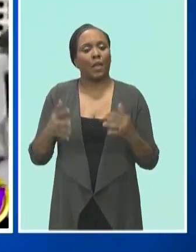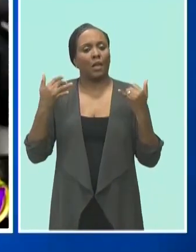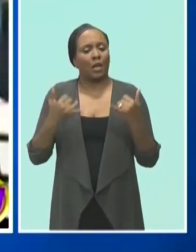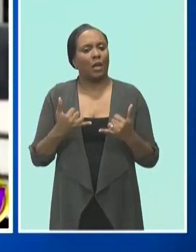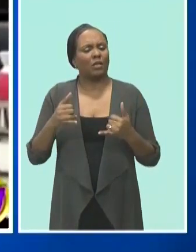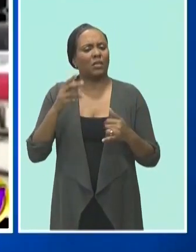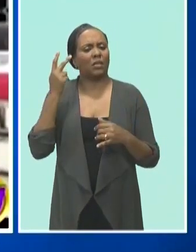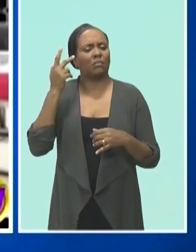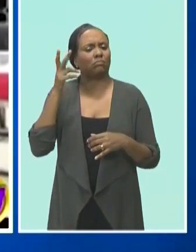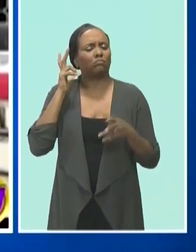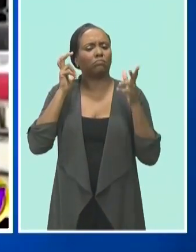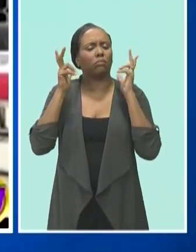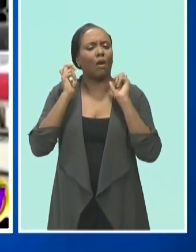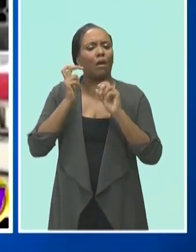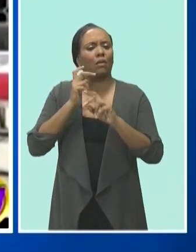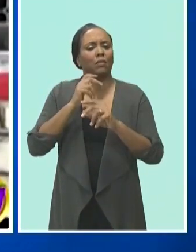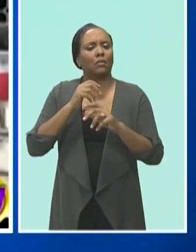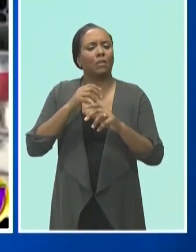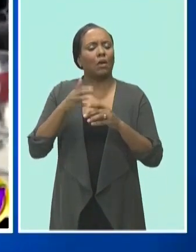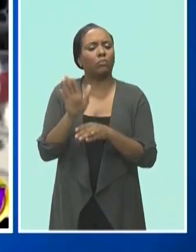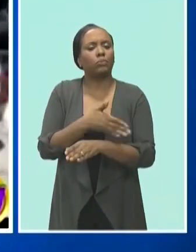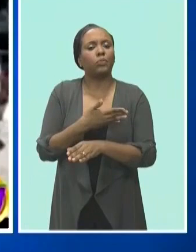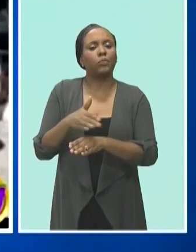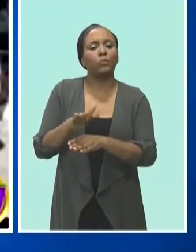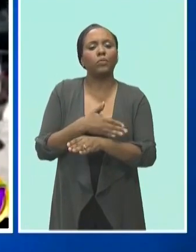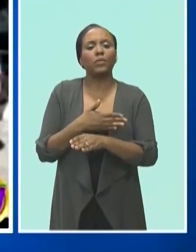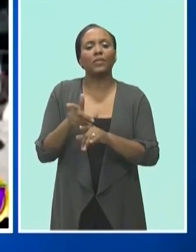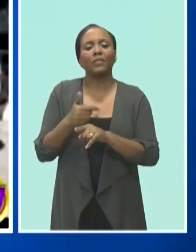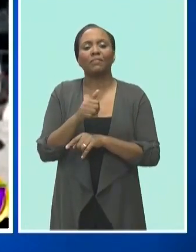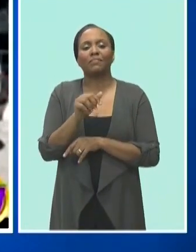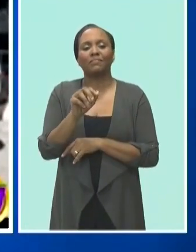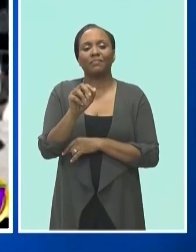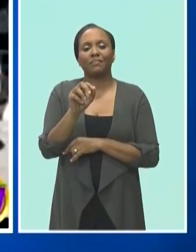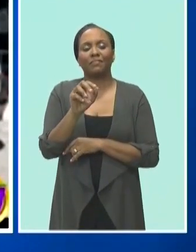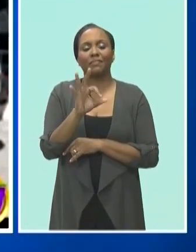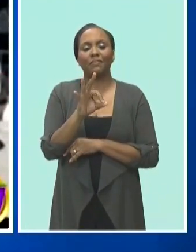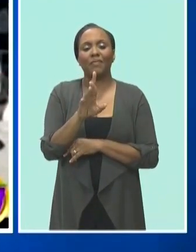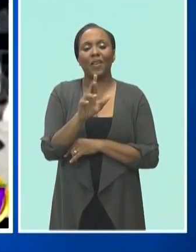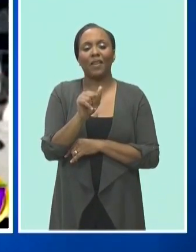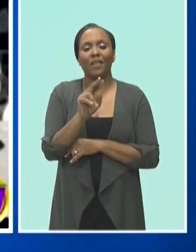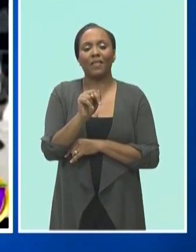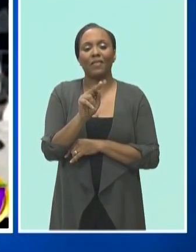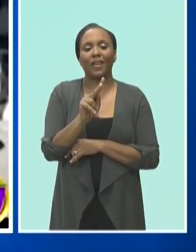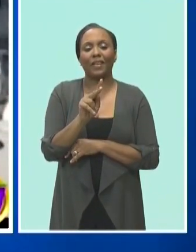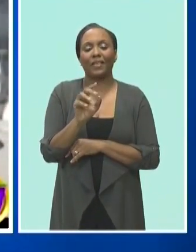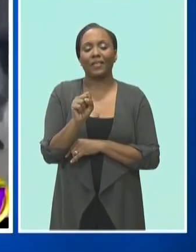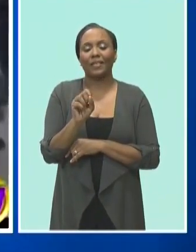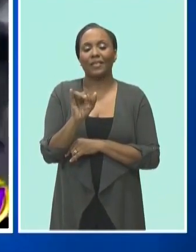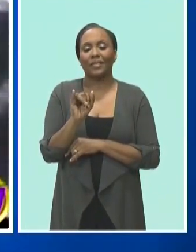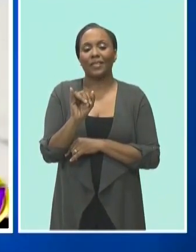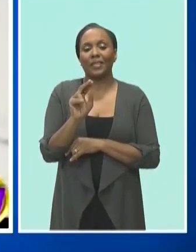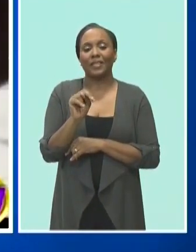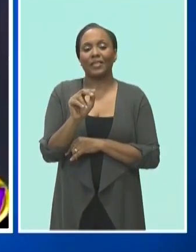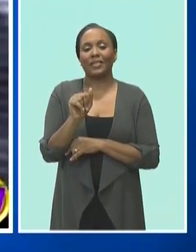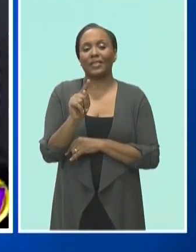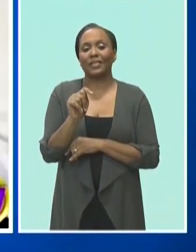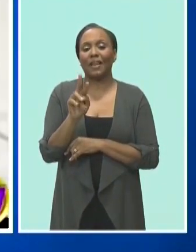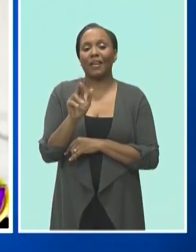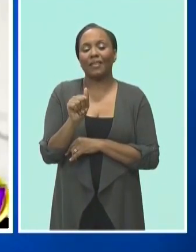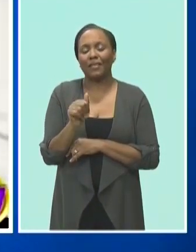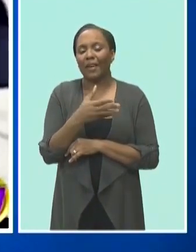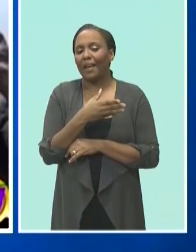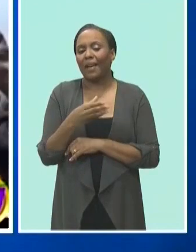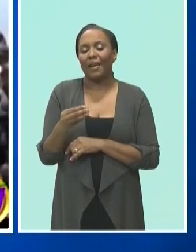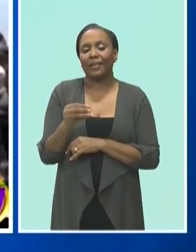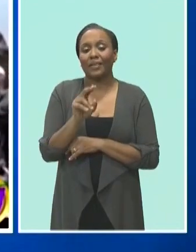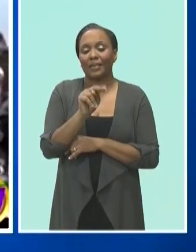A truck playing classical hits from the great Frank Sinatra and Nat King Cole added to the somber mood at